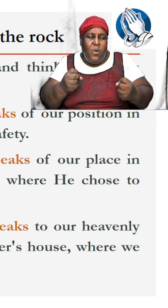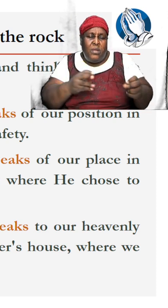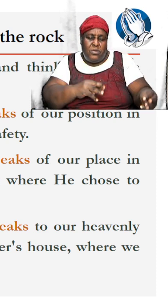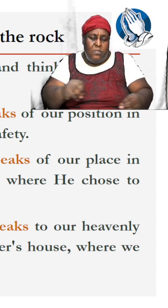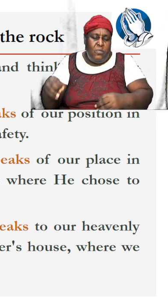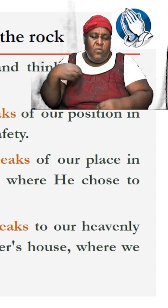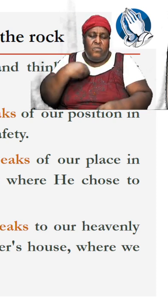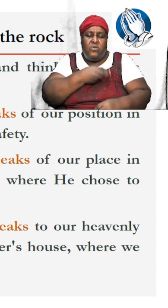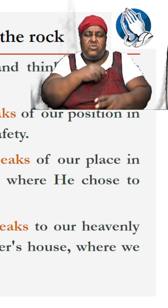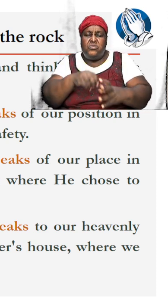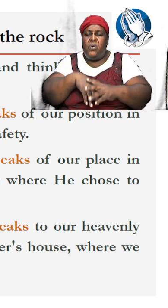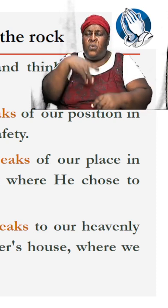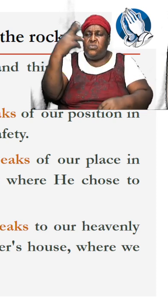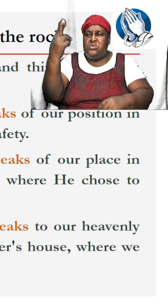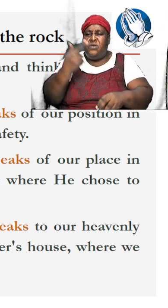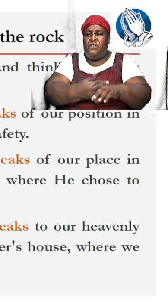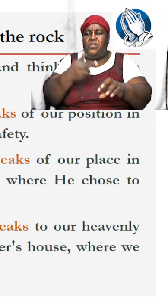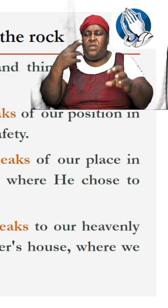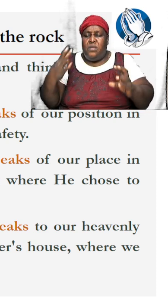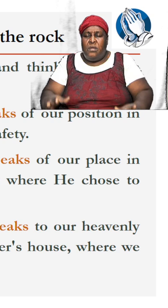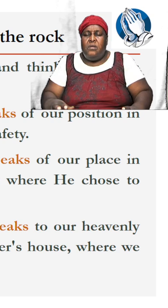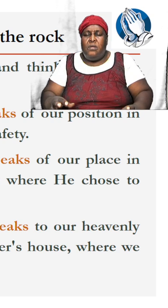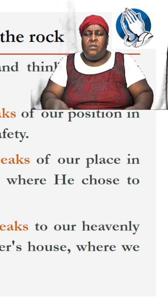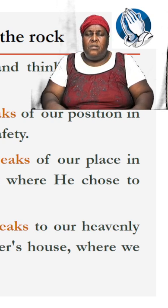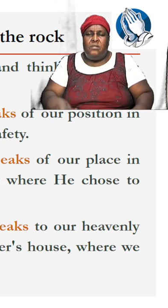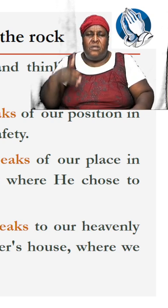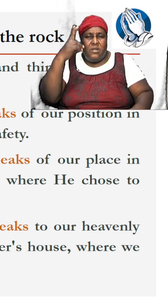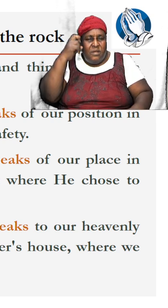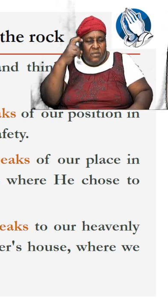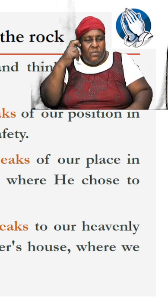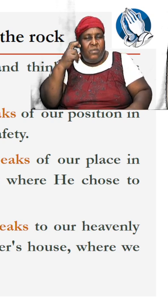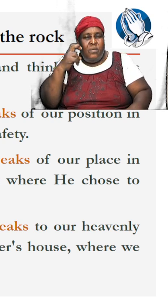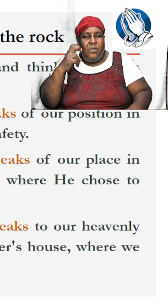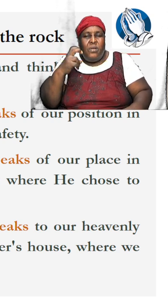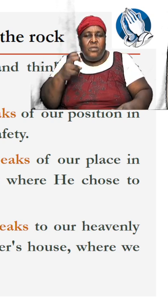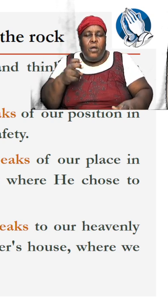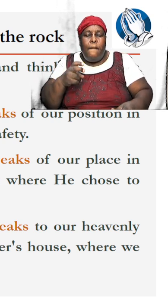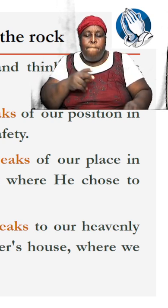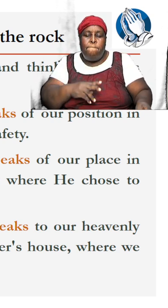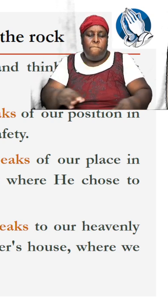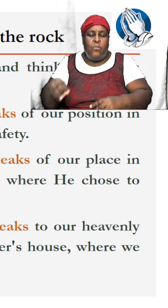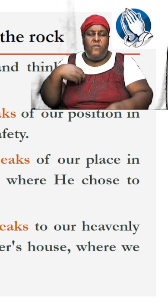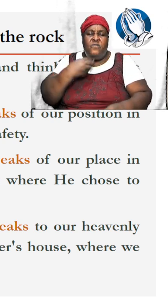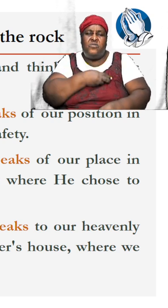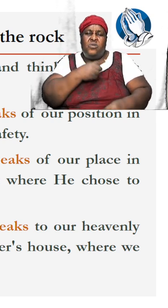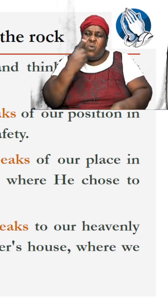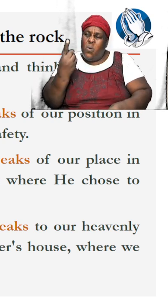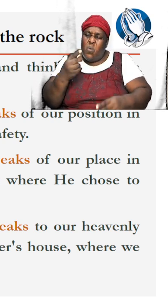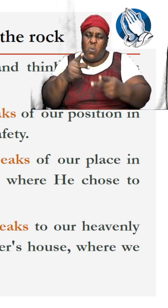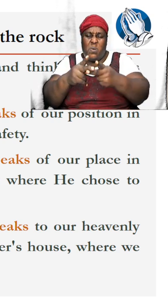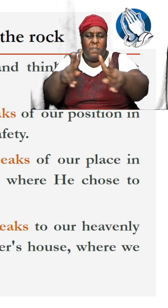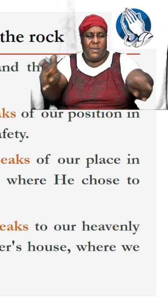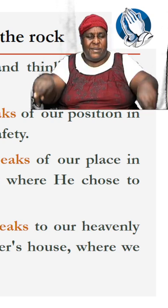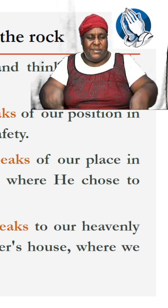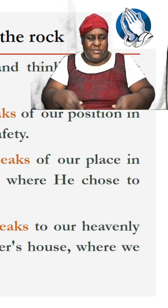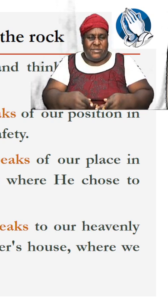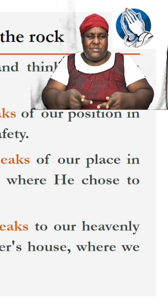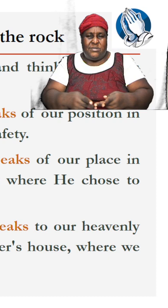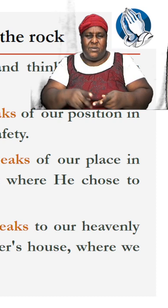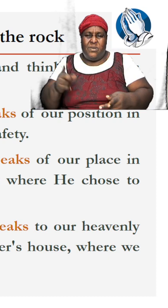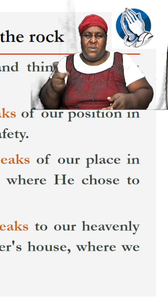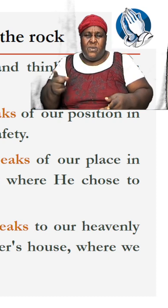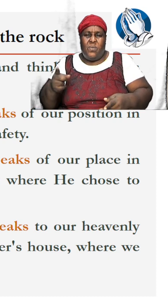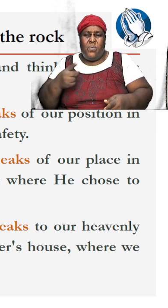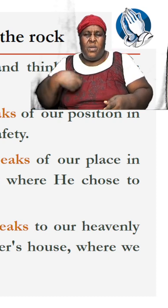rock. The devil wants to remove us from that only place, the only place where we